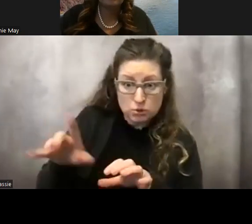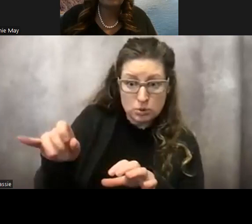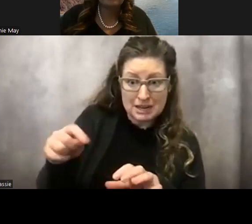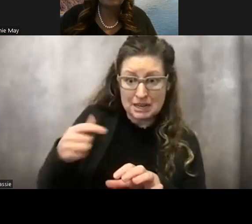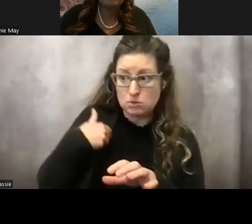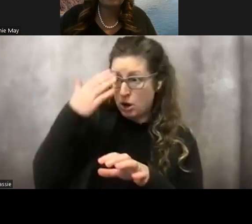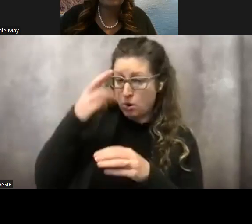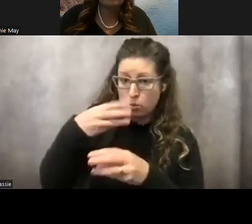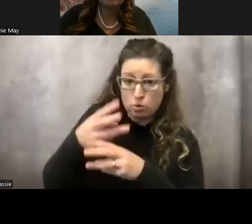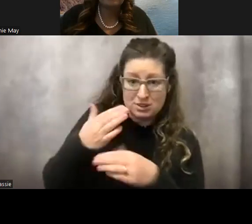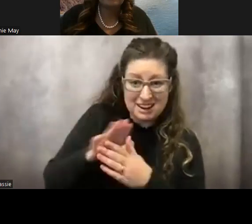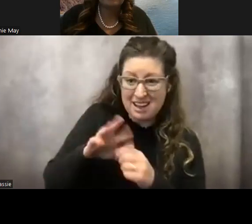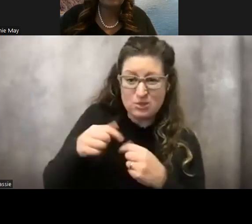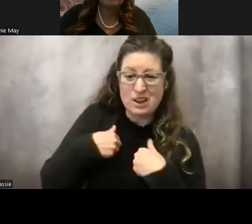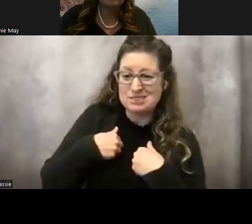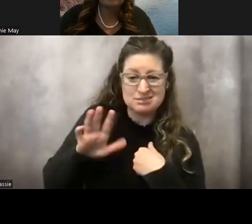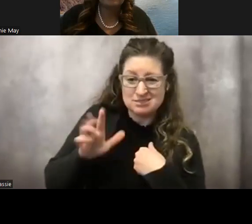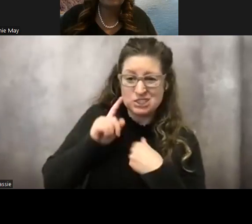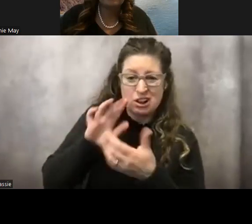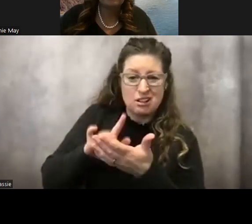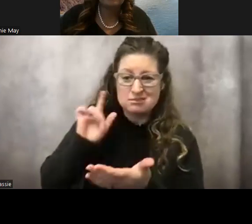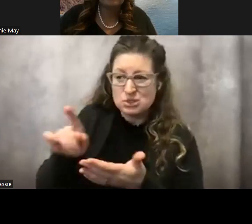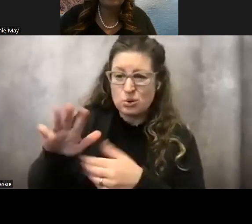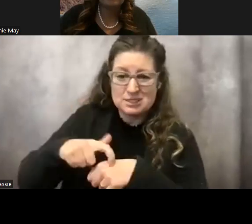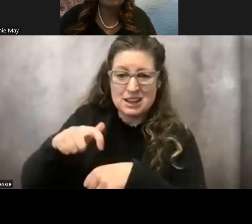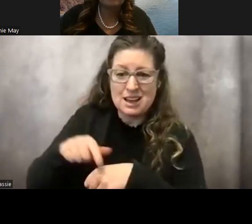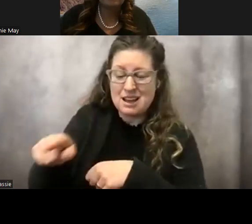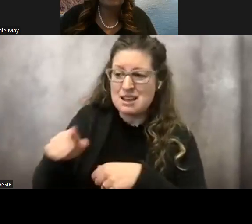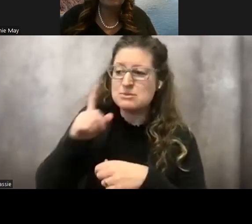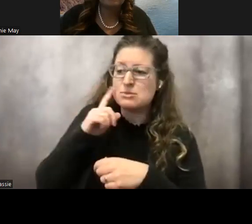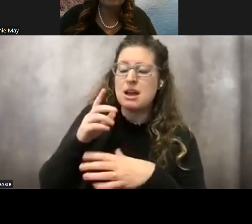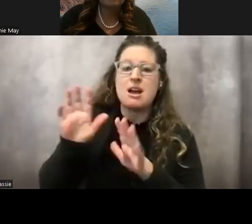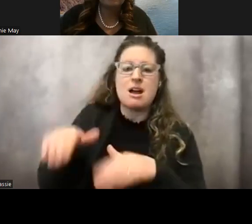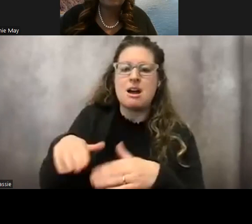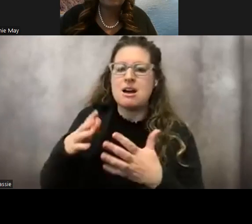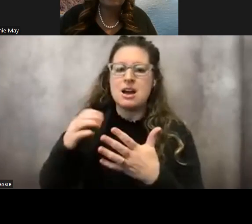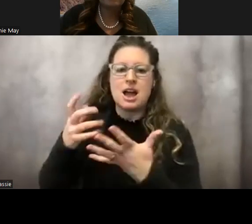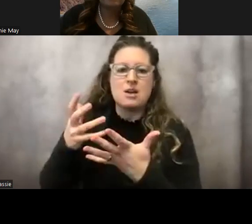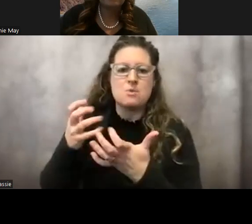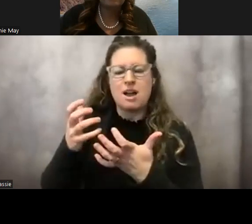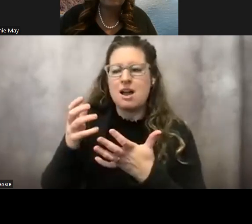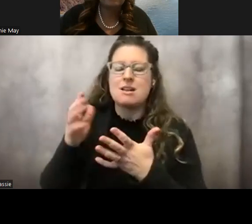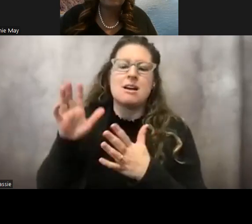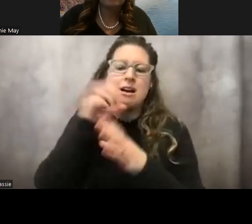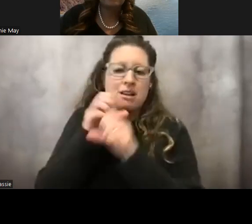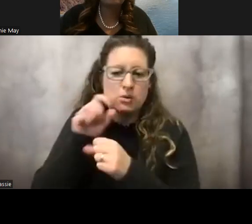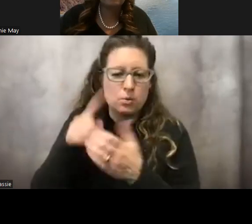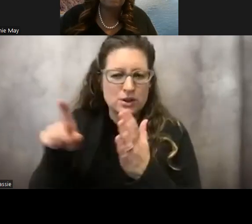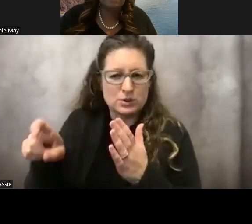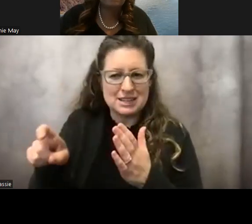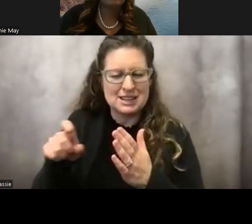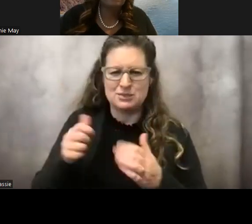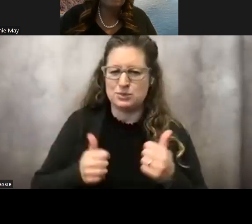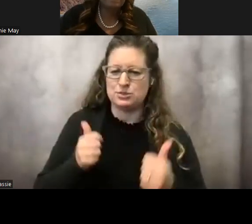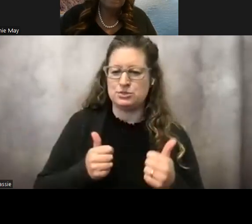your world, or am I just asking you to make time for what I think you need? So we have to check how we're coming to the community in the